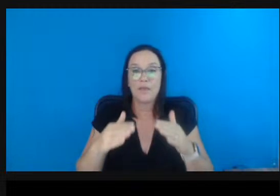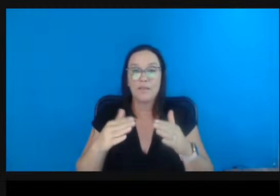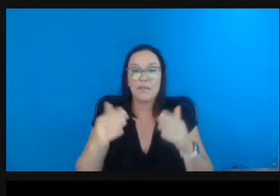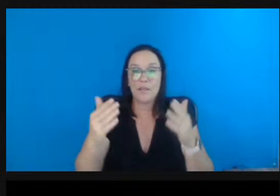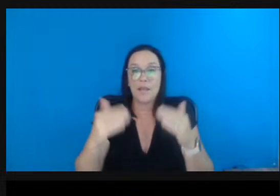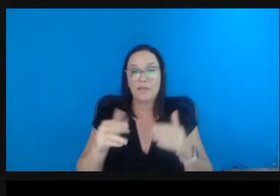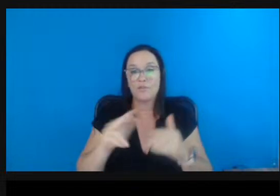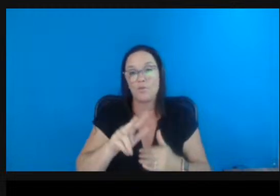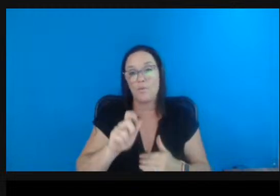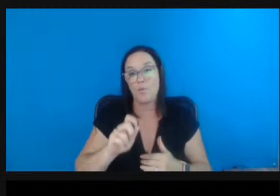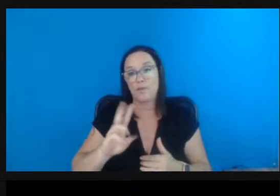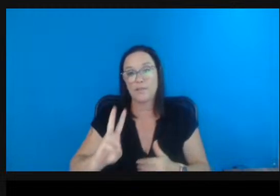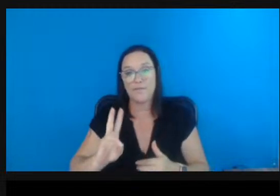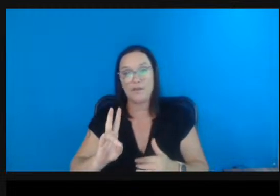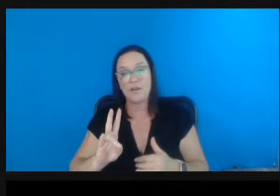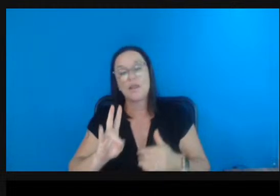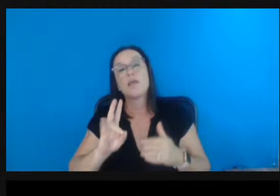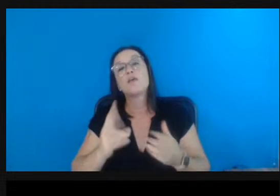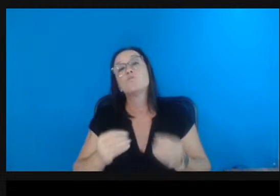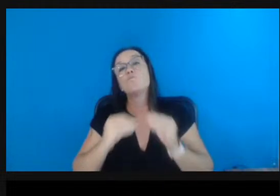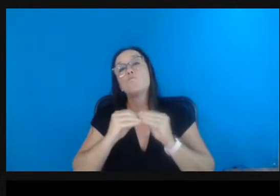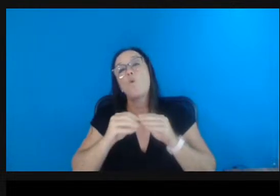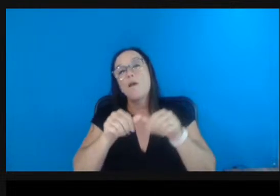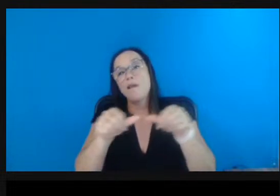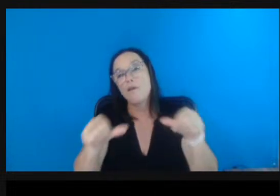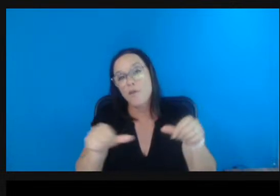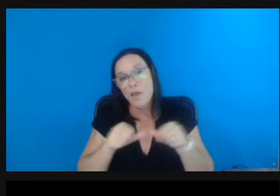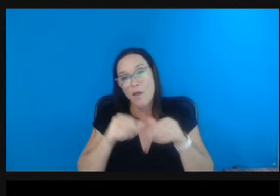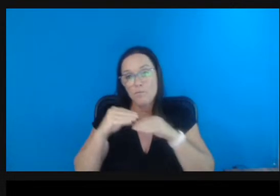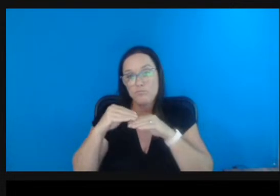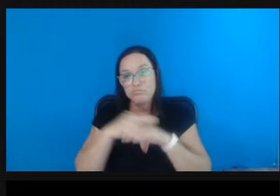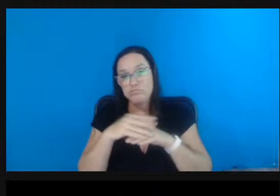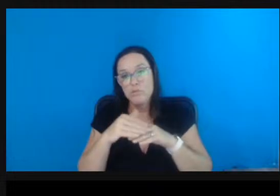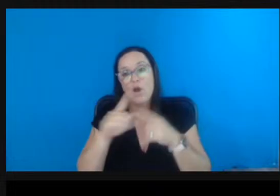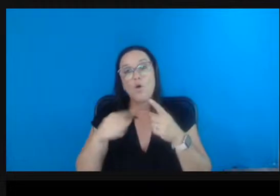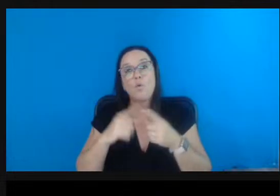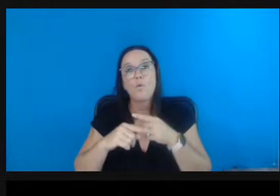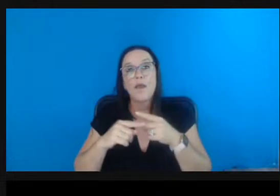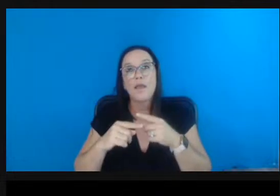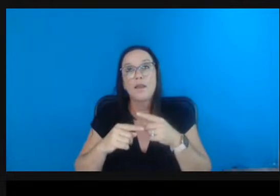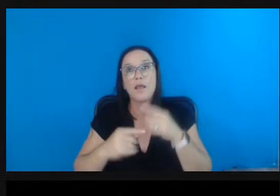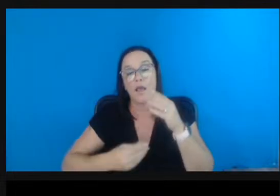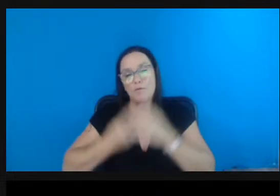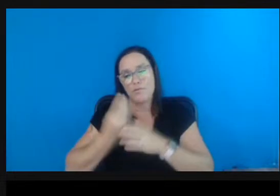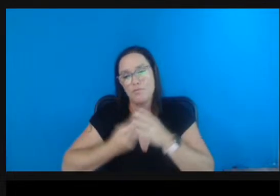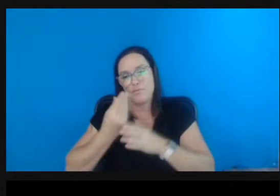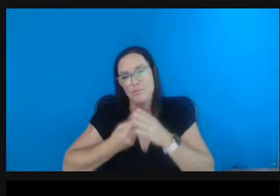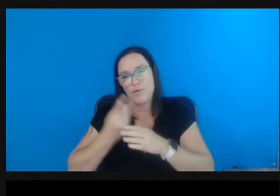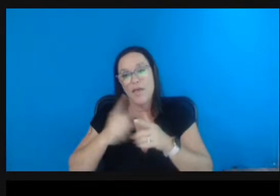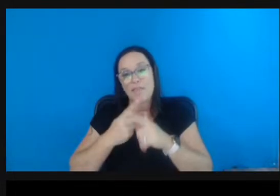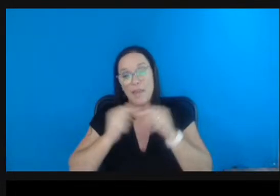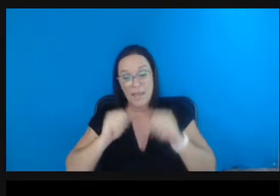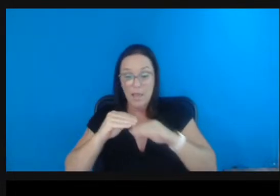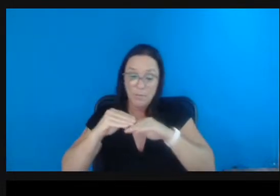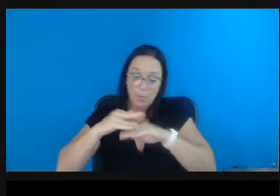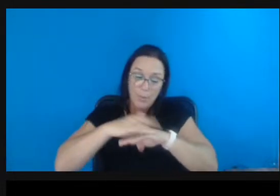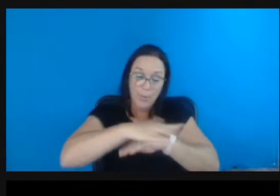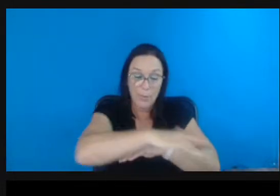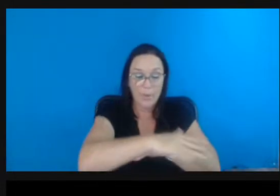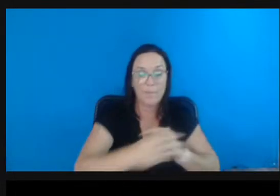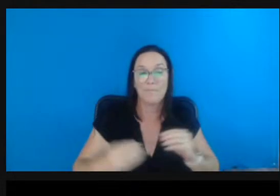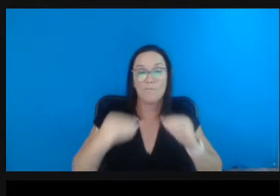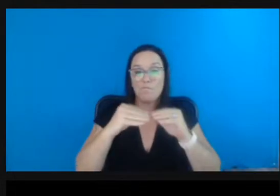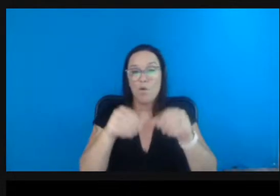good amount of more area, right? So you can see that when it comes out faster, it can actually run farther and cover more